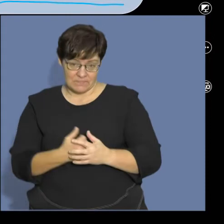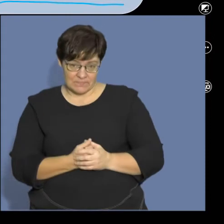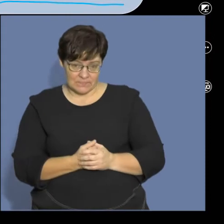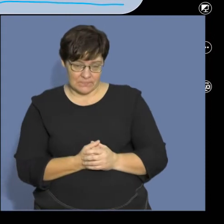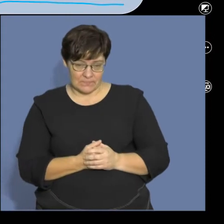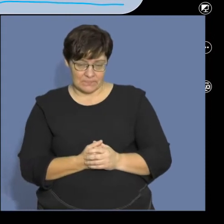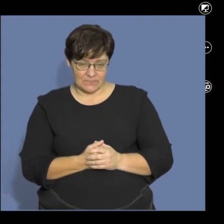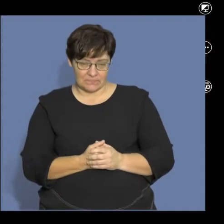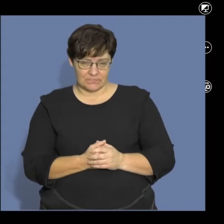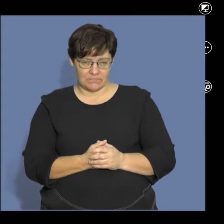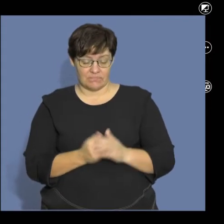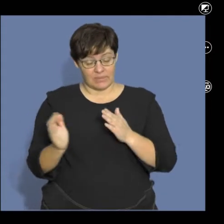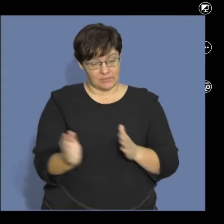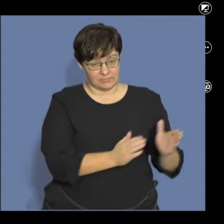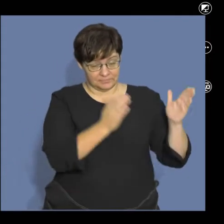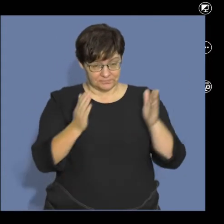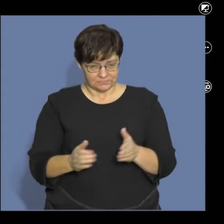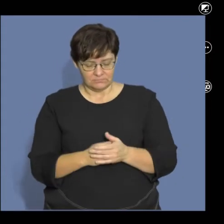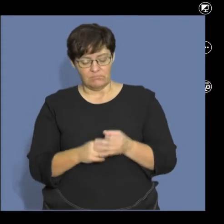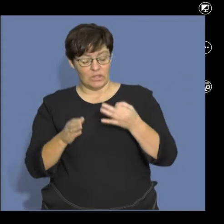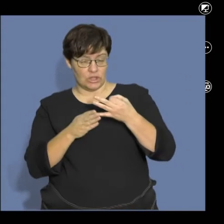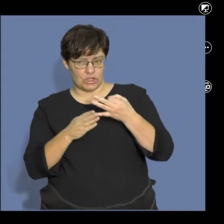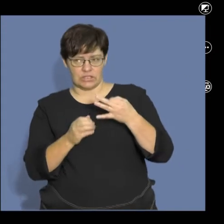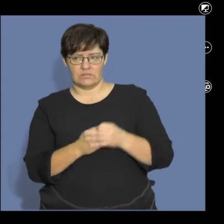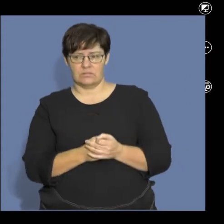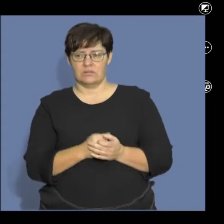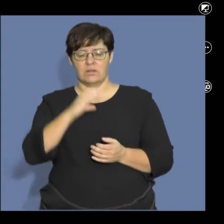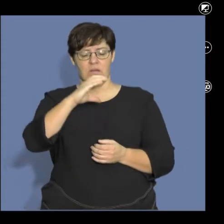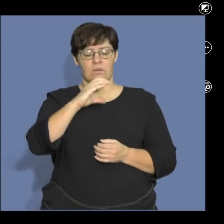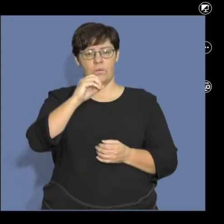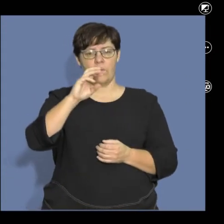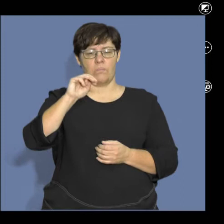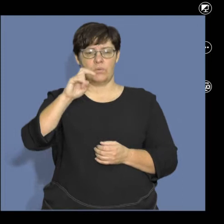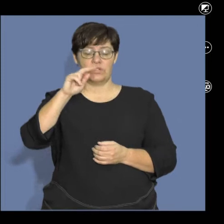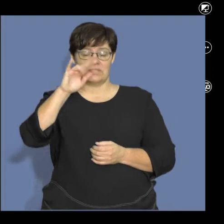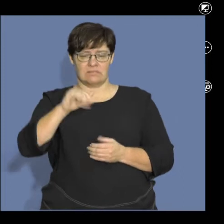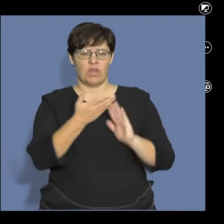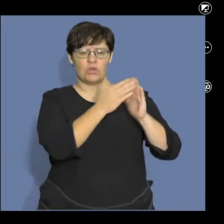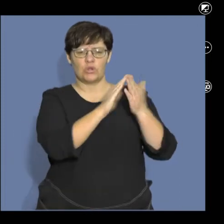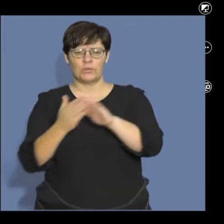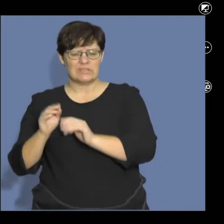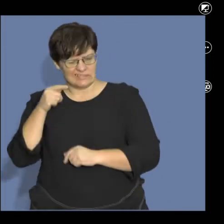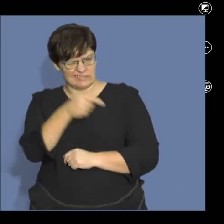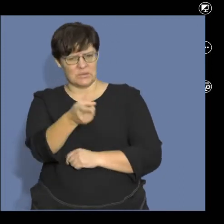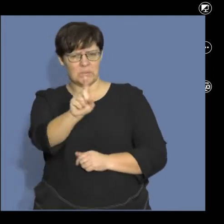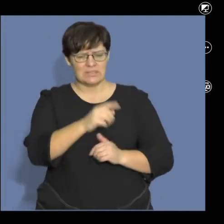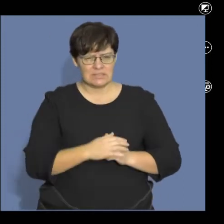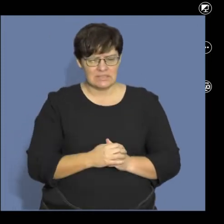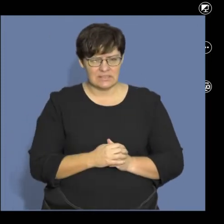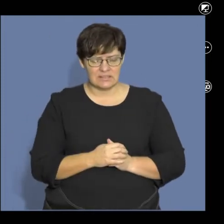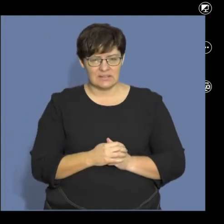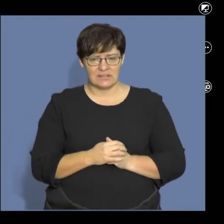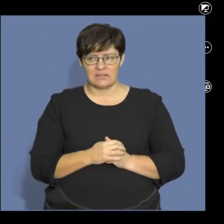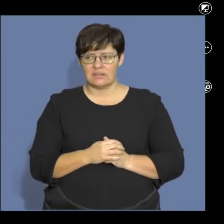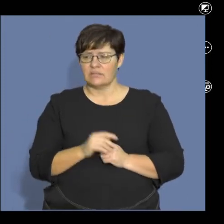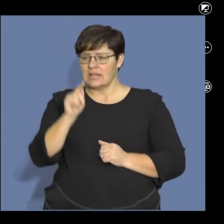Let's now focus on our next term. So what then is a community? Well, if you have a look at this picture, you'll